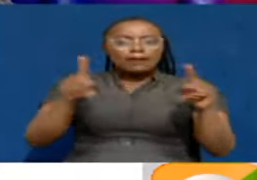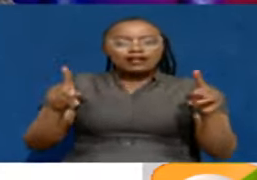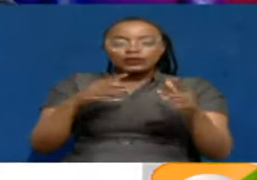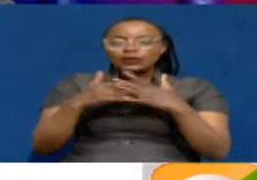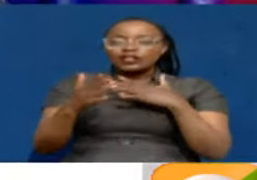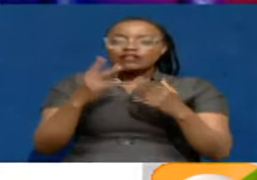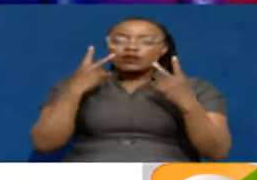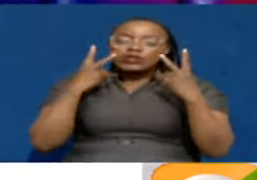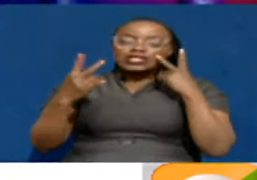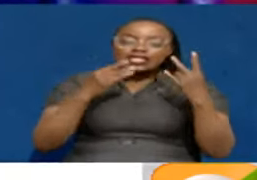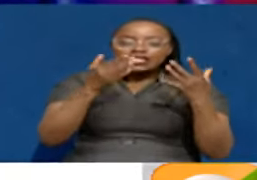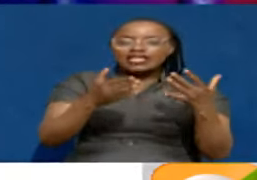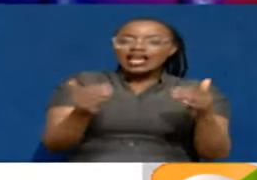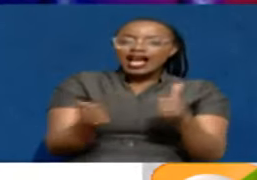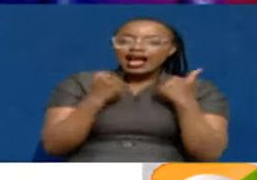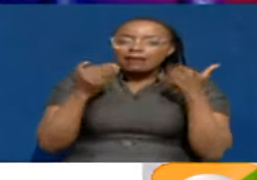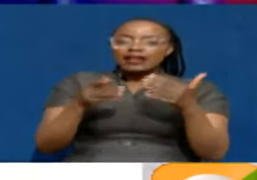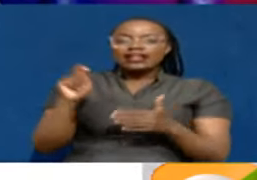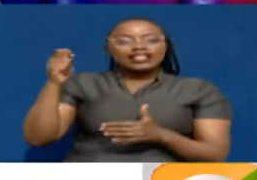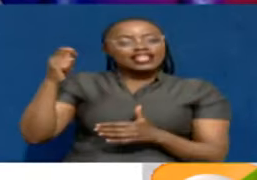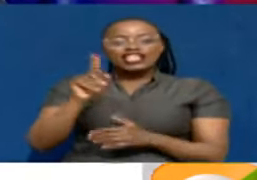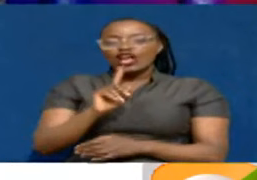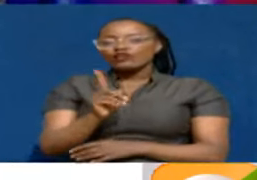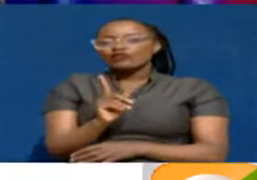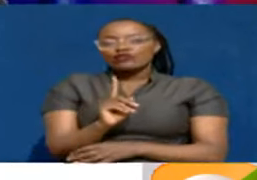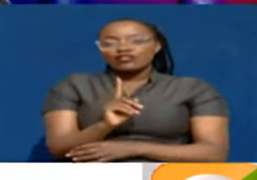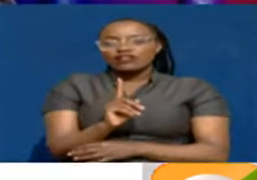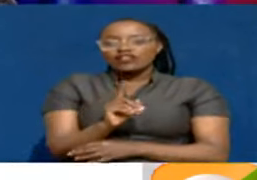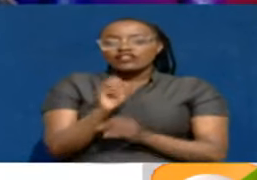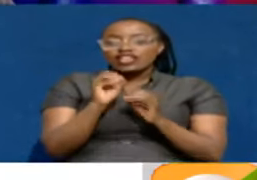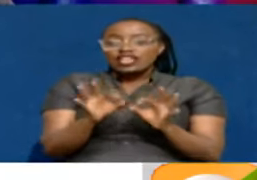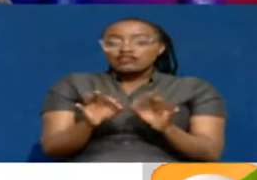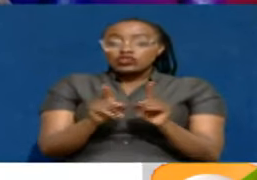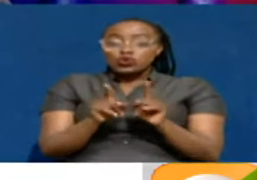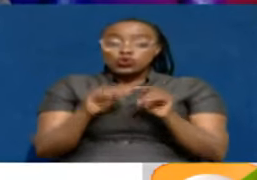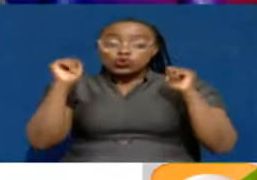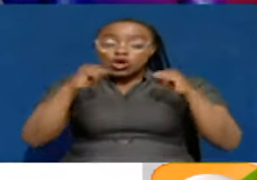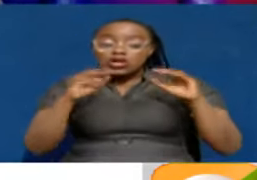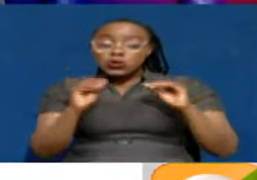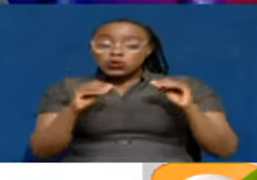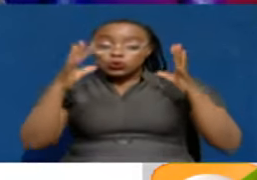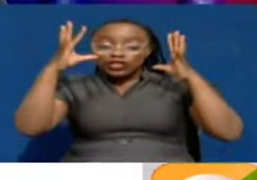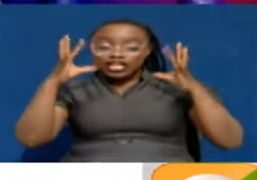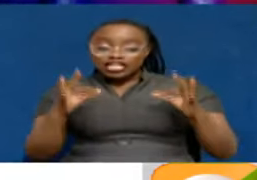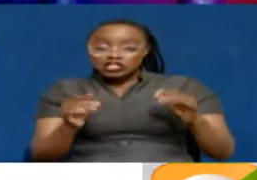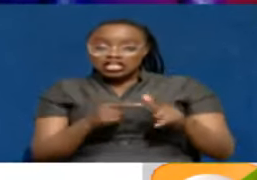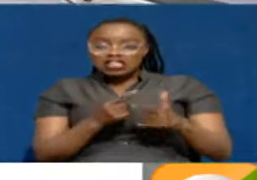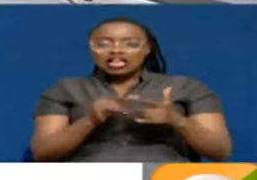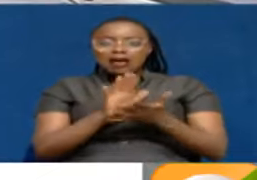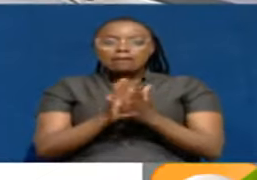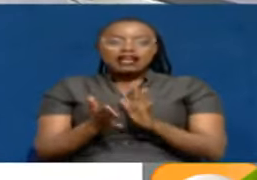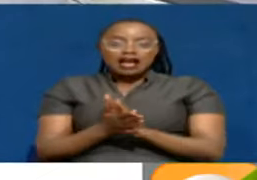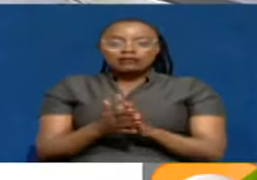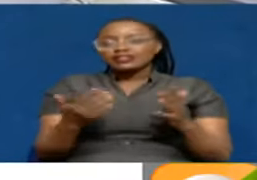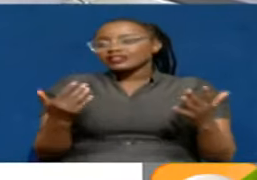not what we see being done here, where if you disagree with the decision, then it